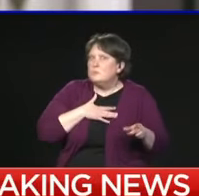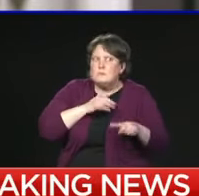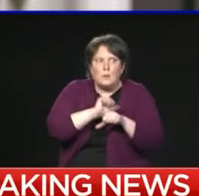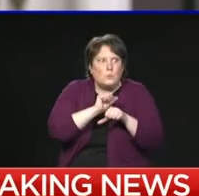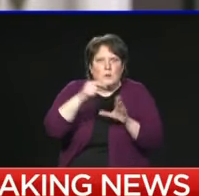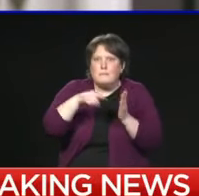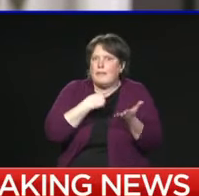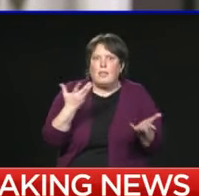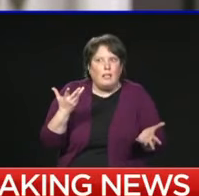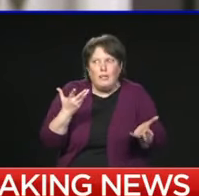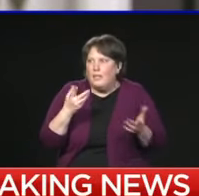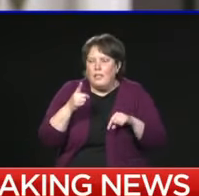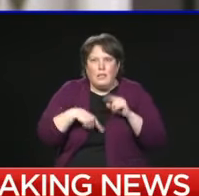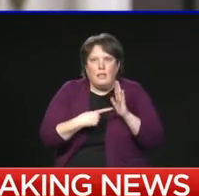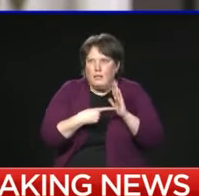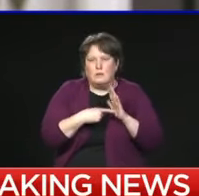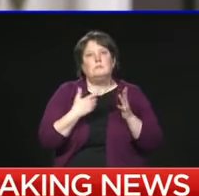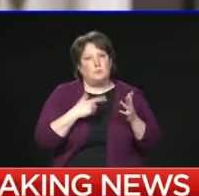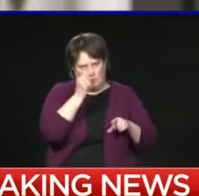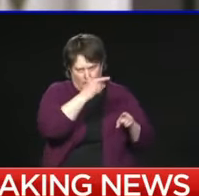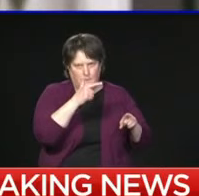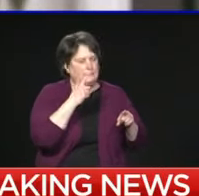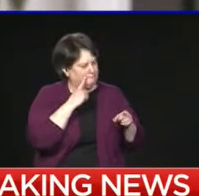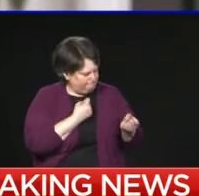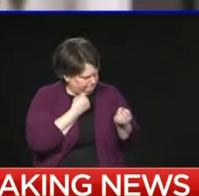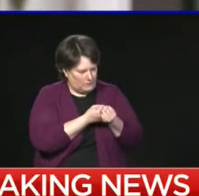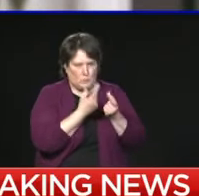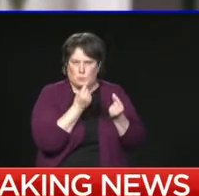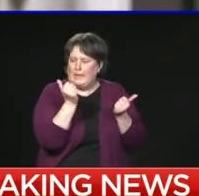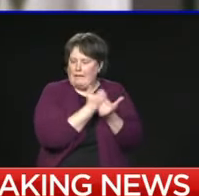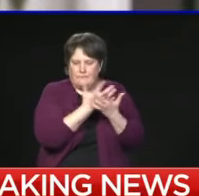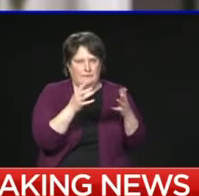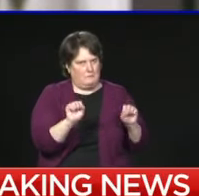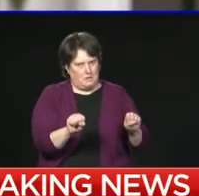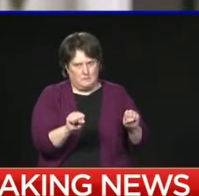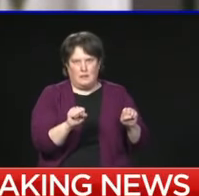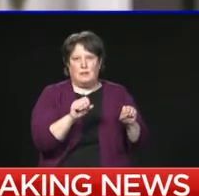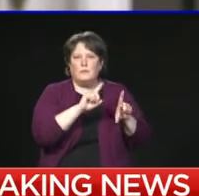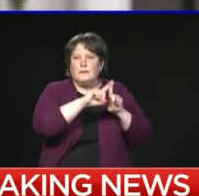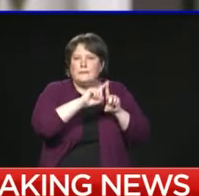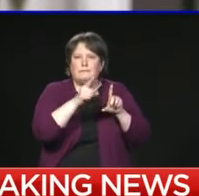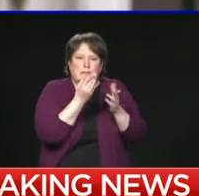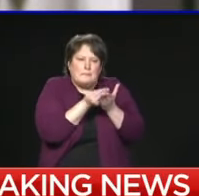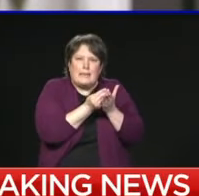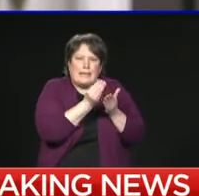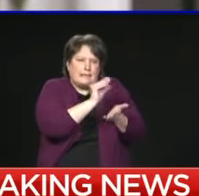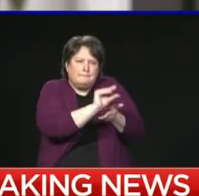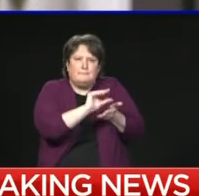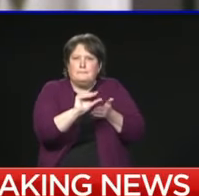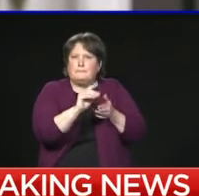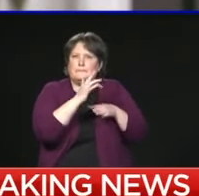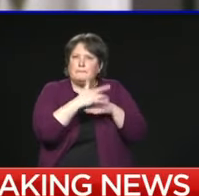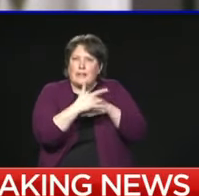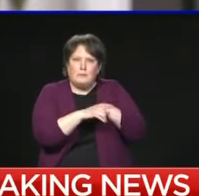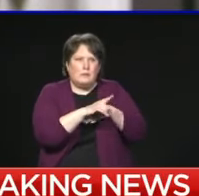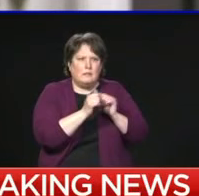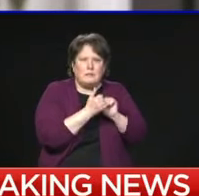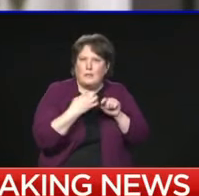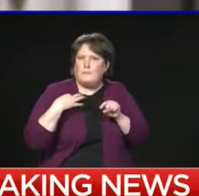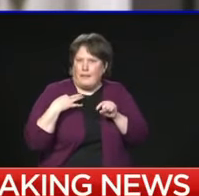not be getting their usual paychecks, so we're doing everything we can by providing better access to credit and other